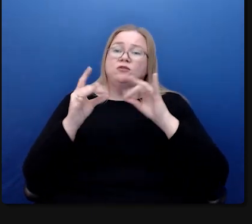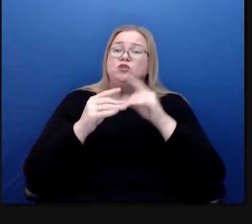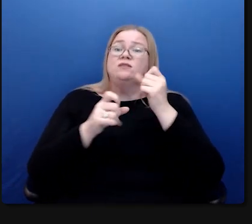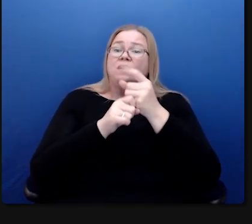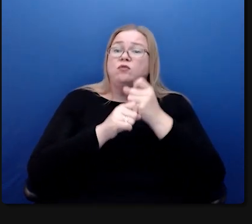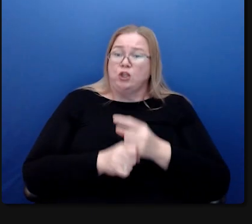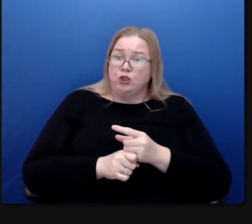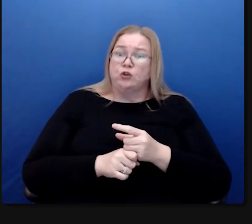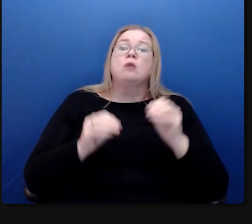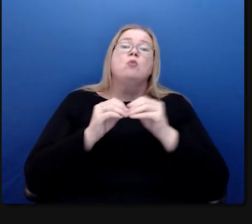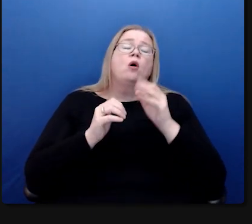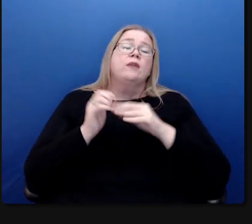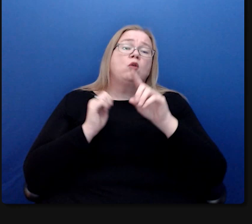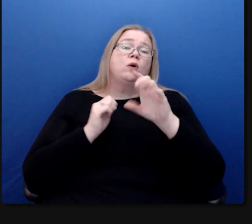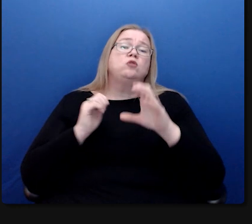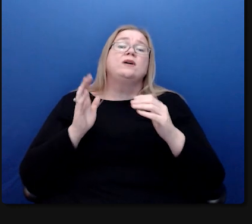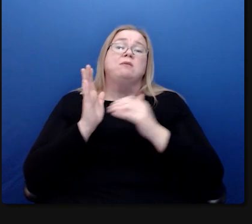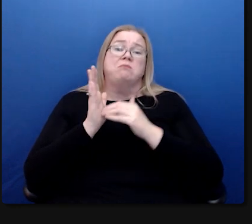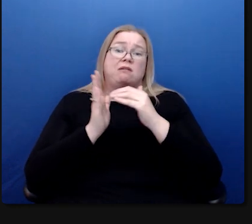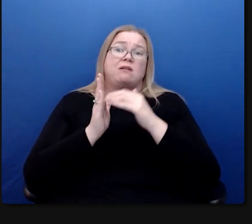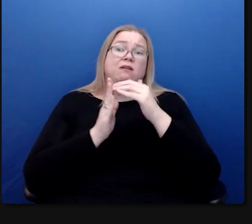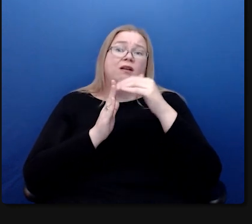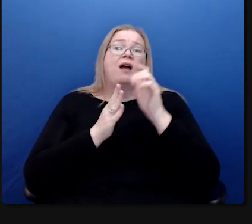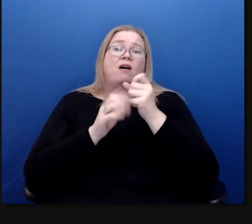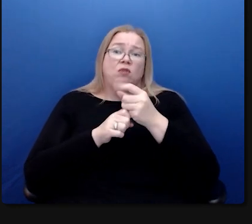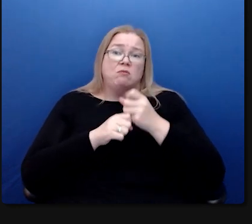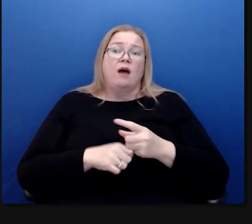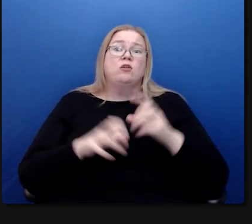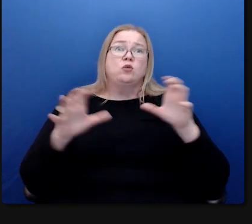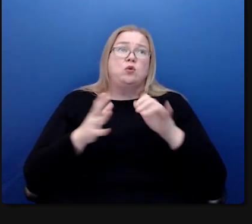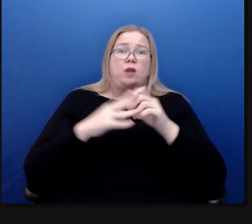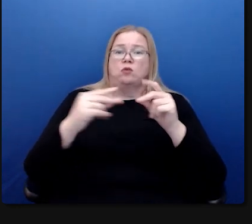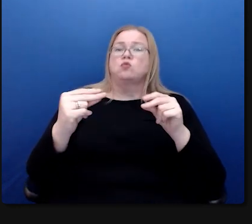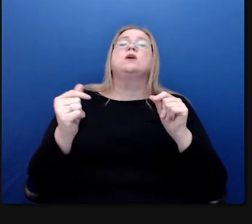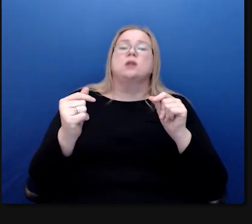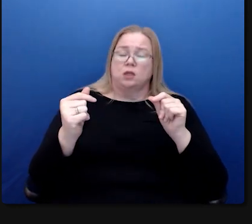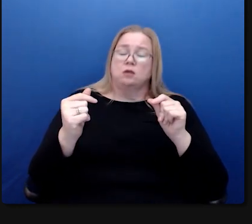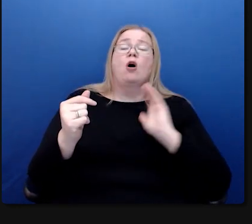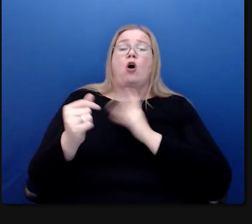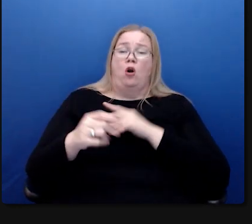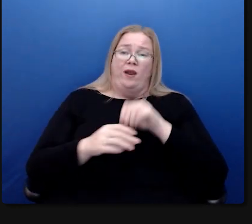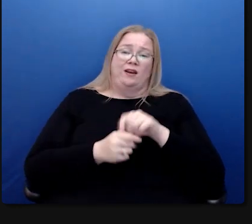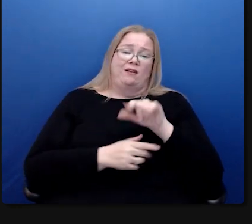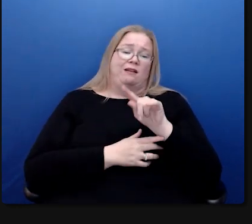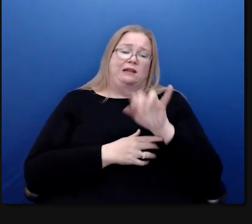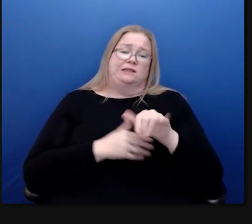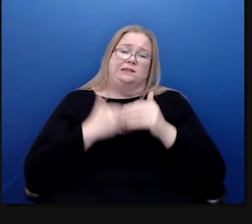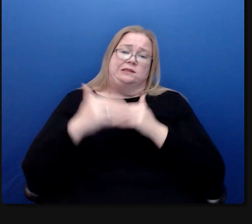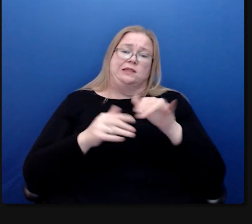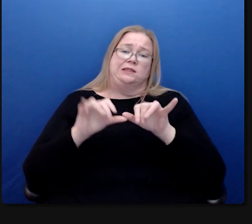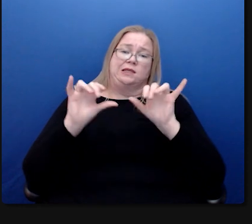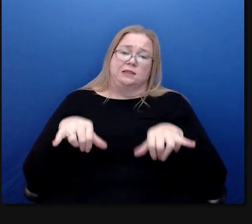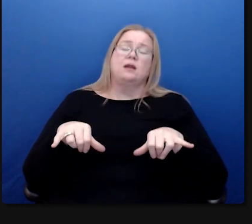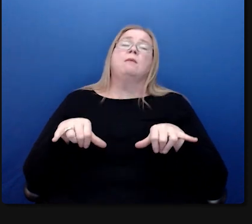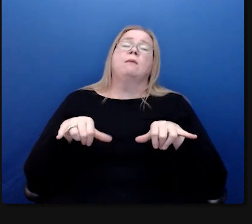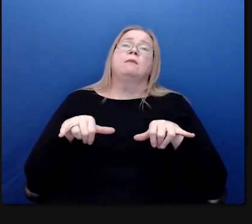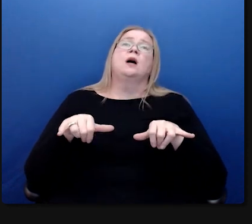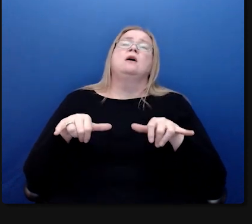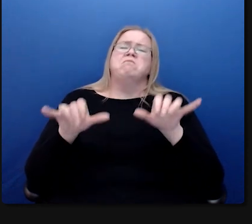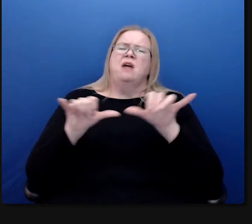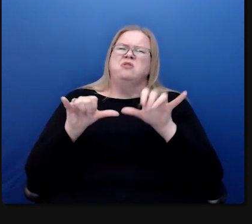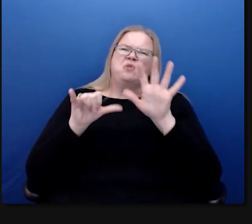empathy that is so critical in this space. All right, Now I would like to introduce you to our awesome